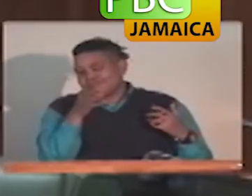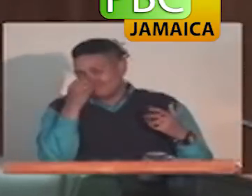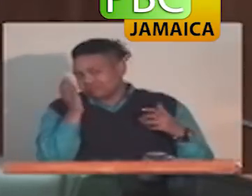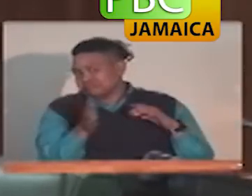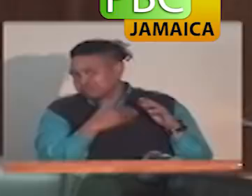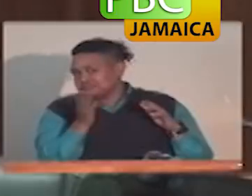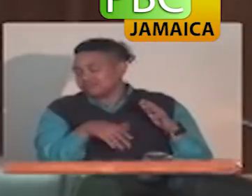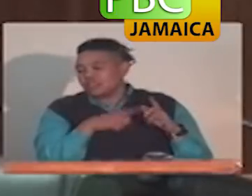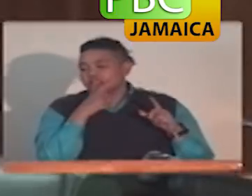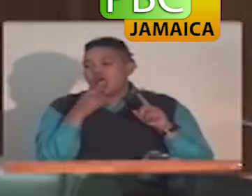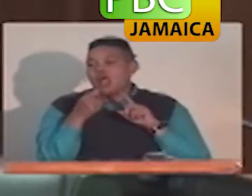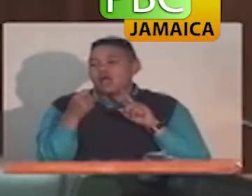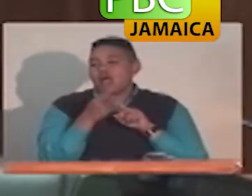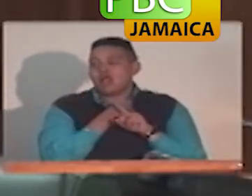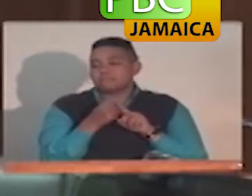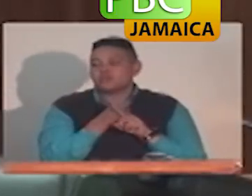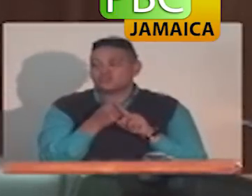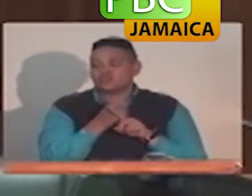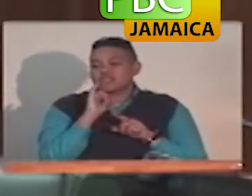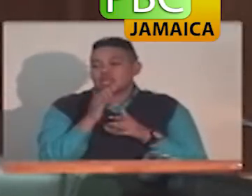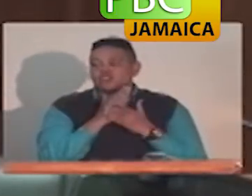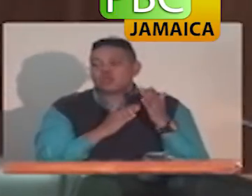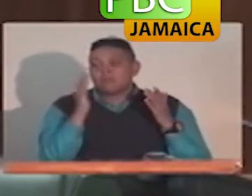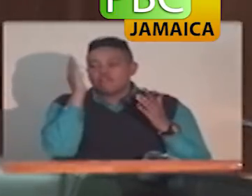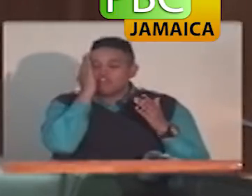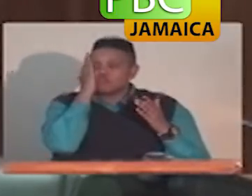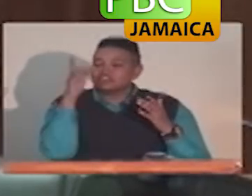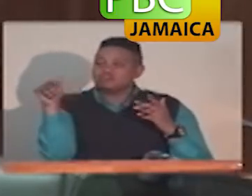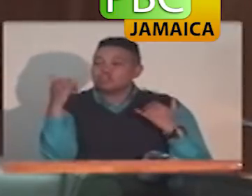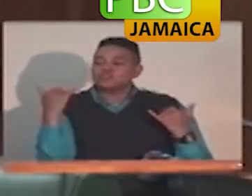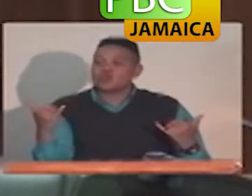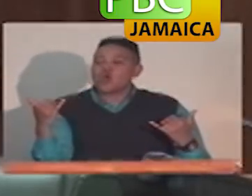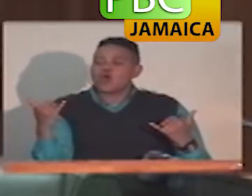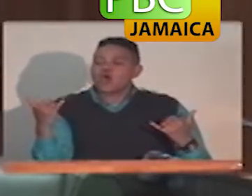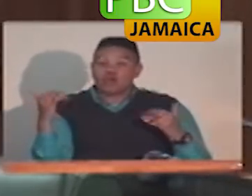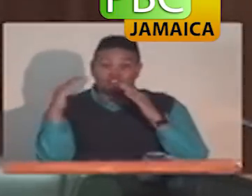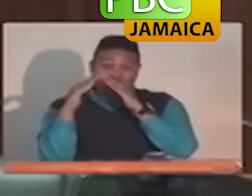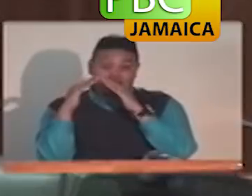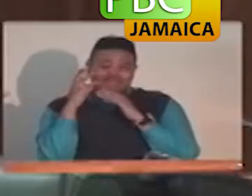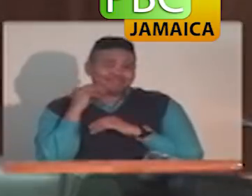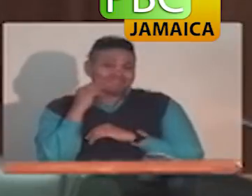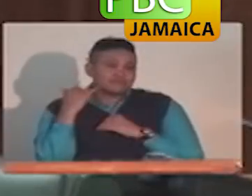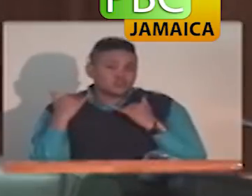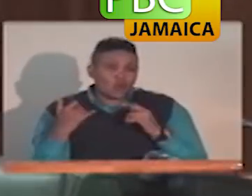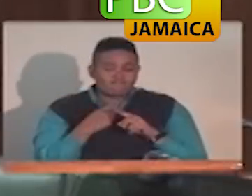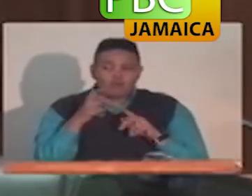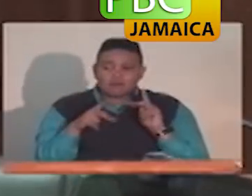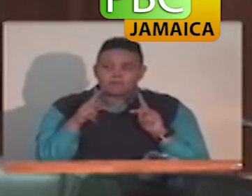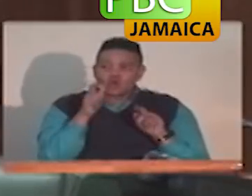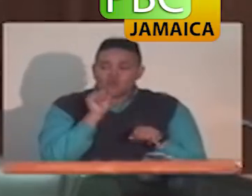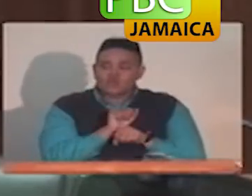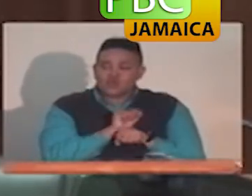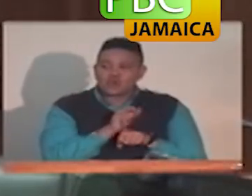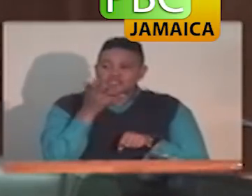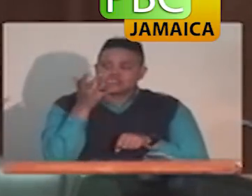are refusing to leave vulnerable communities in the face of disaster. He says in Jamaica, 98% of our